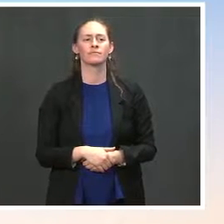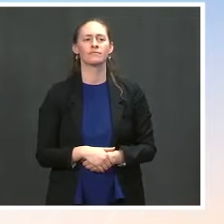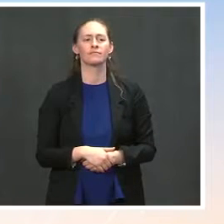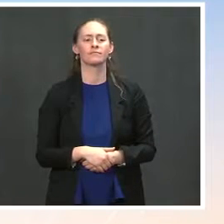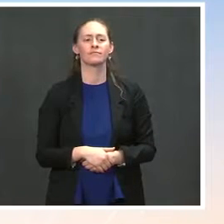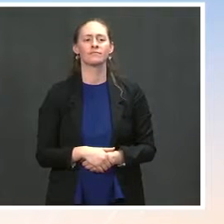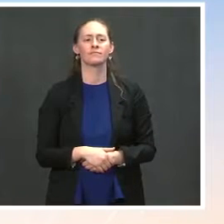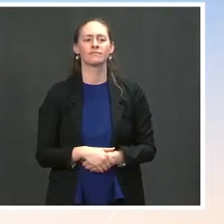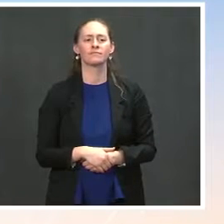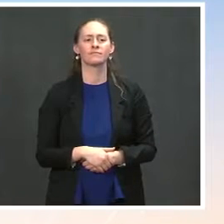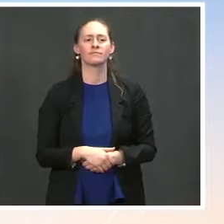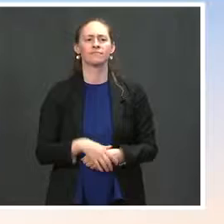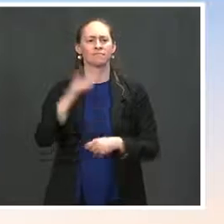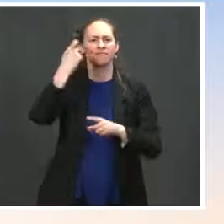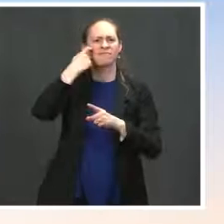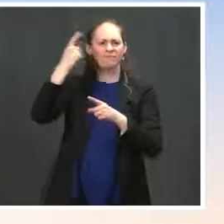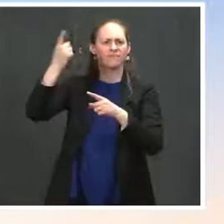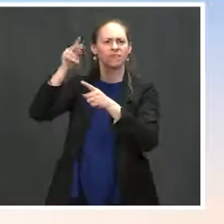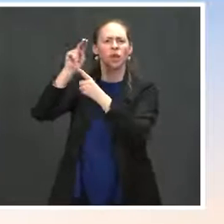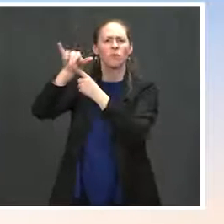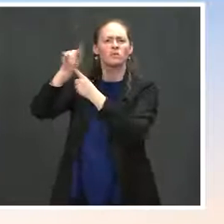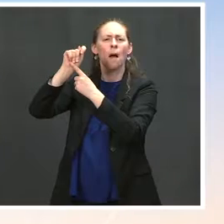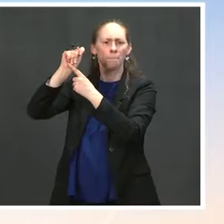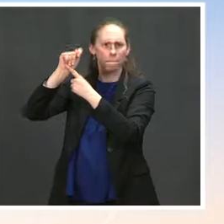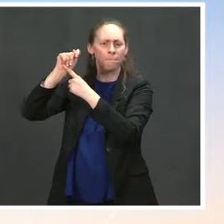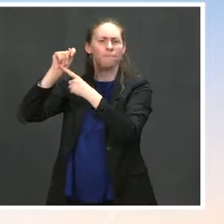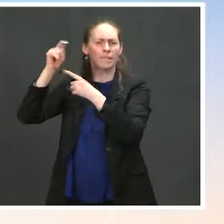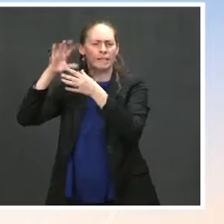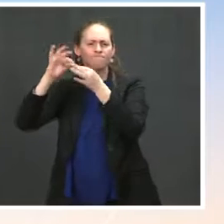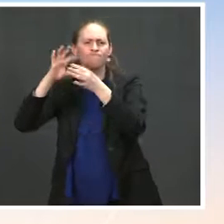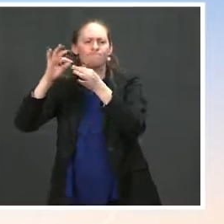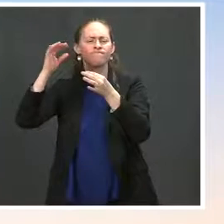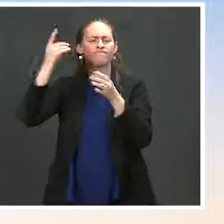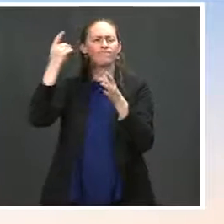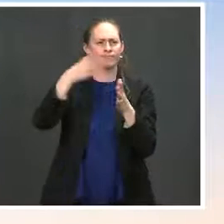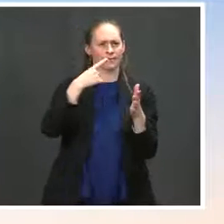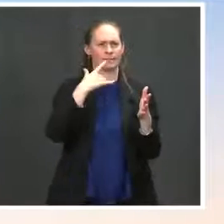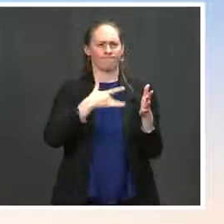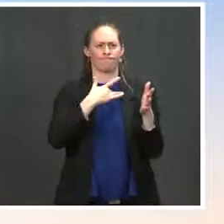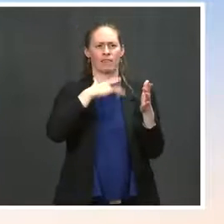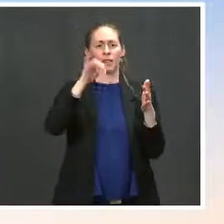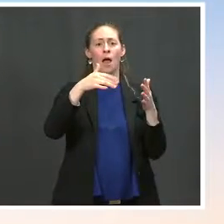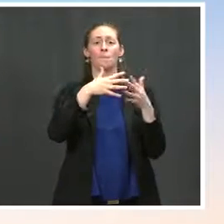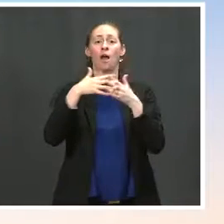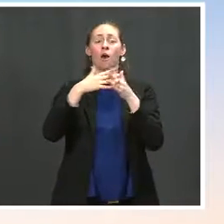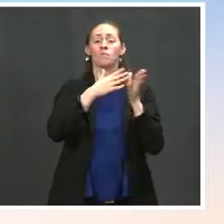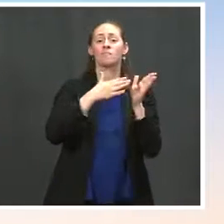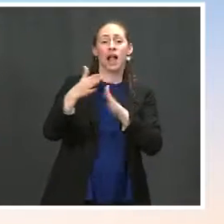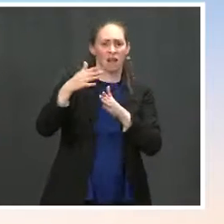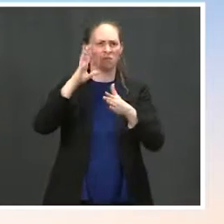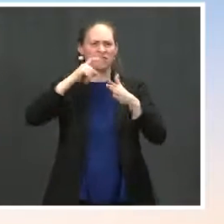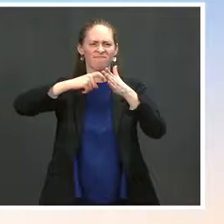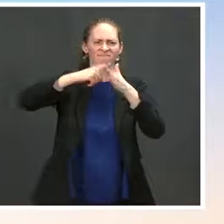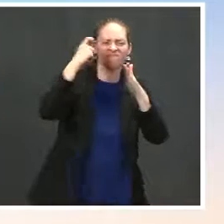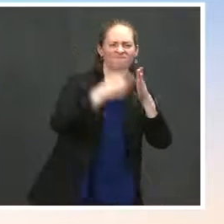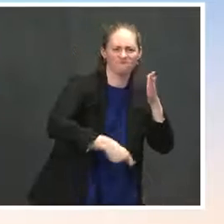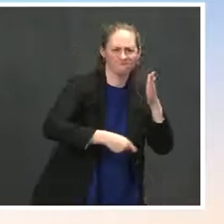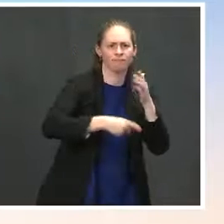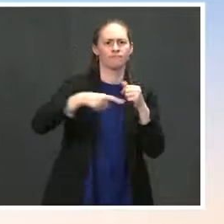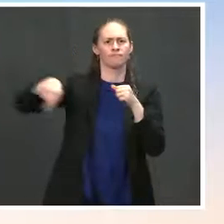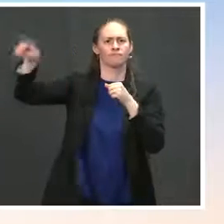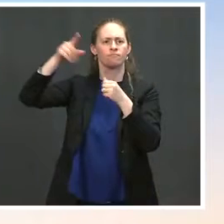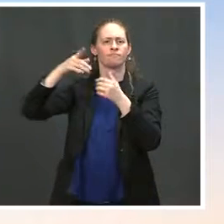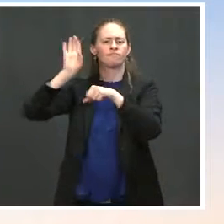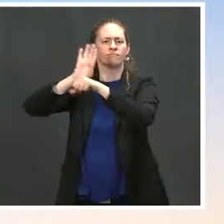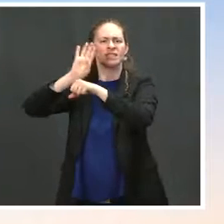Americans Family Plan will include tax increases on the wealthy to help pay for human infrastructure like education. Can you confirm